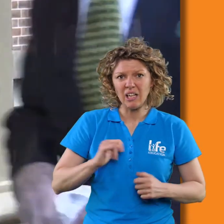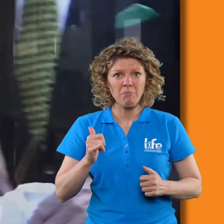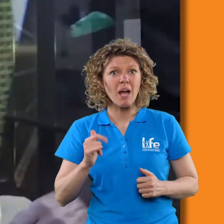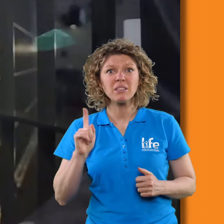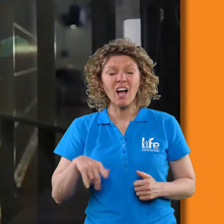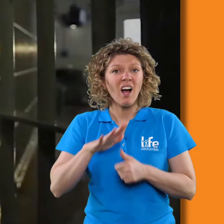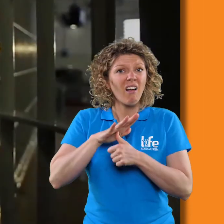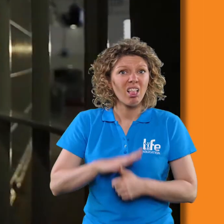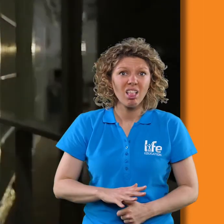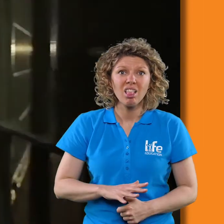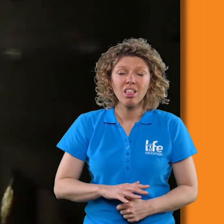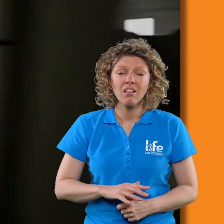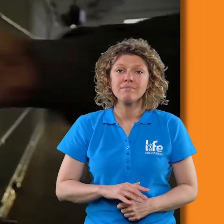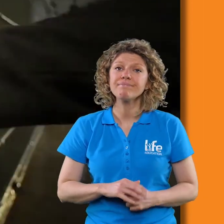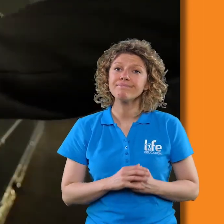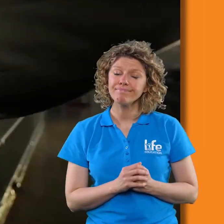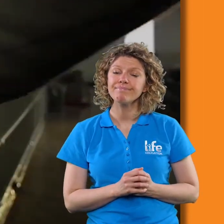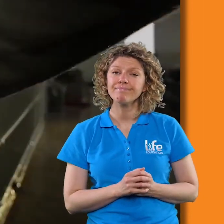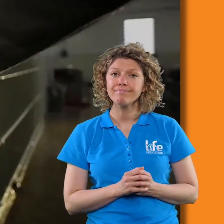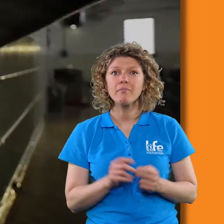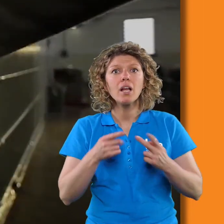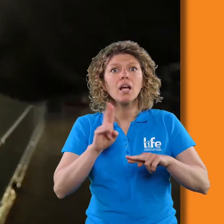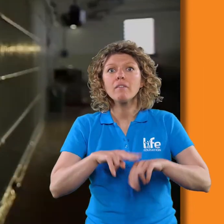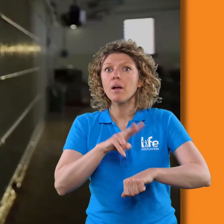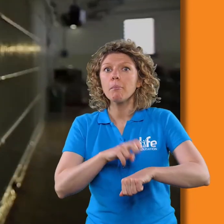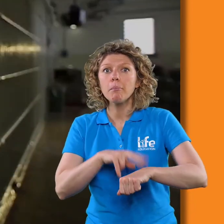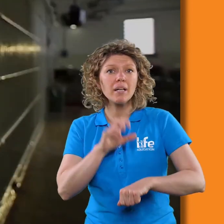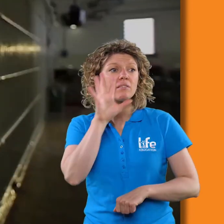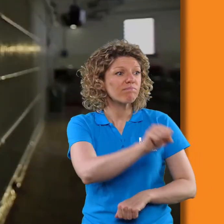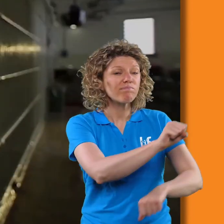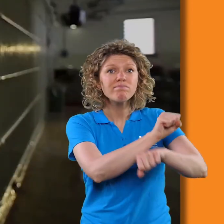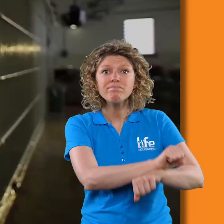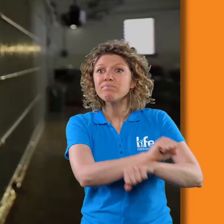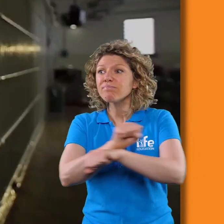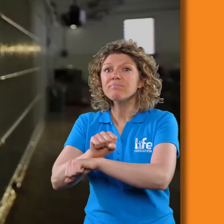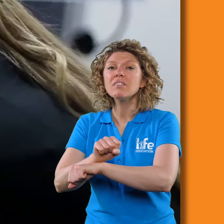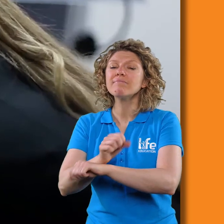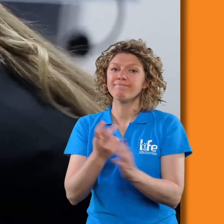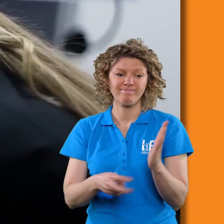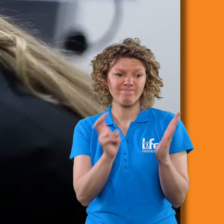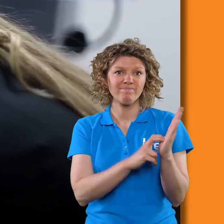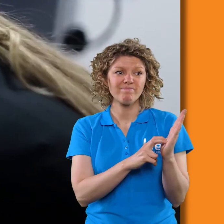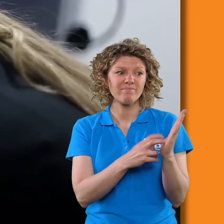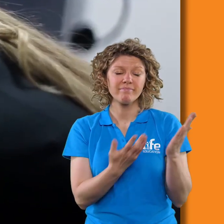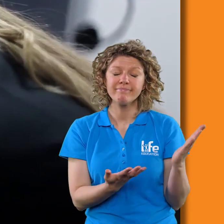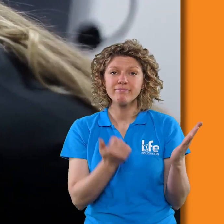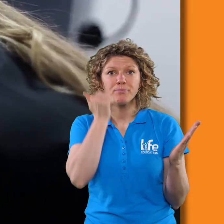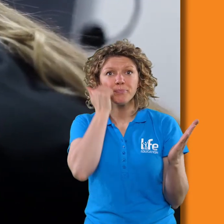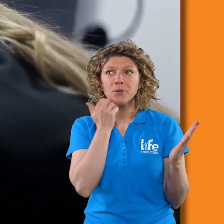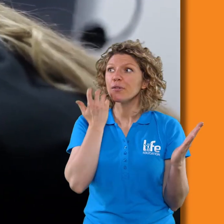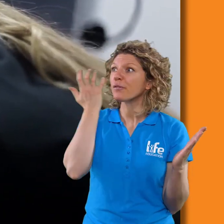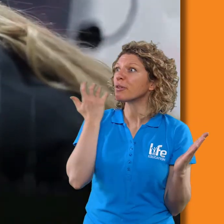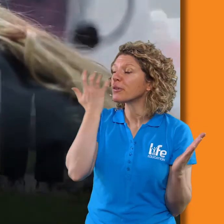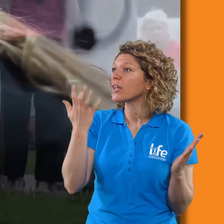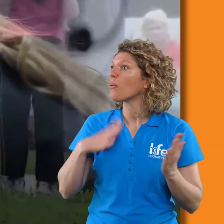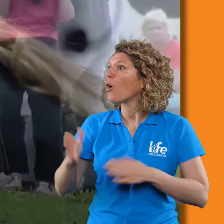illegal drugs may affect a person's life later on, and a criminal conviction could affect their plans for work or travel.